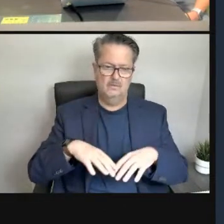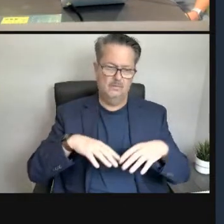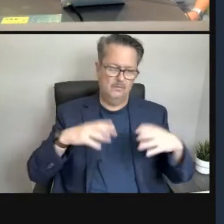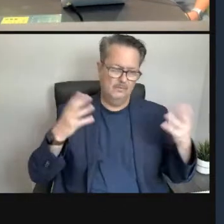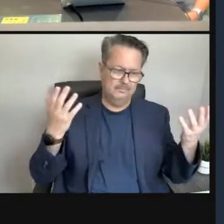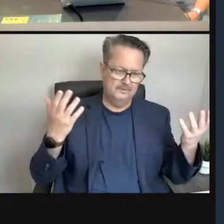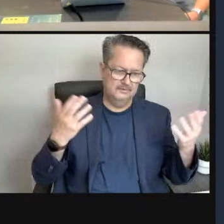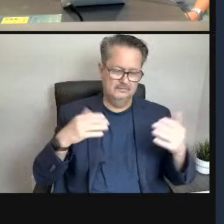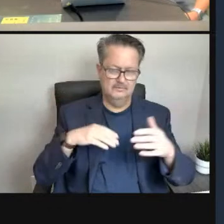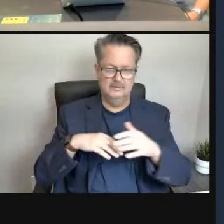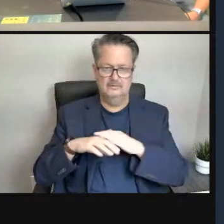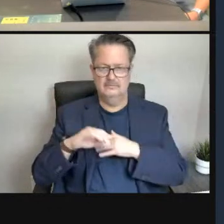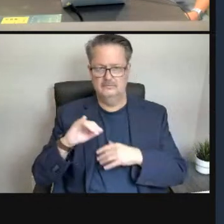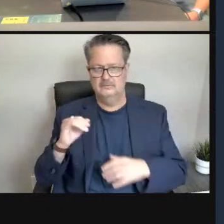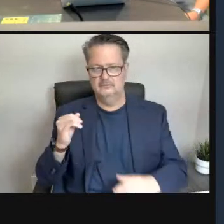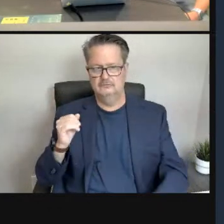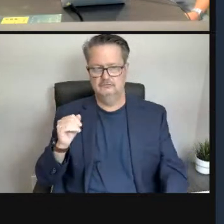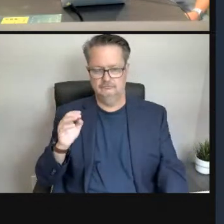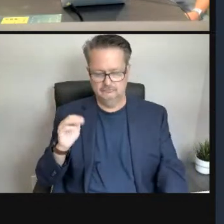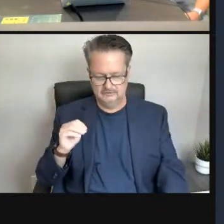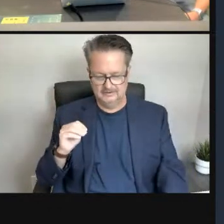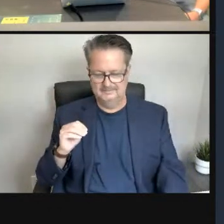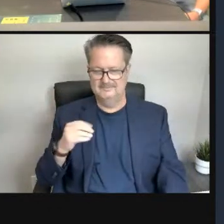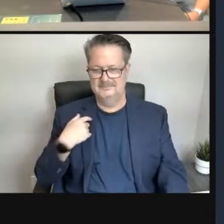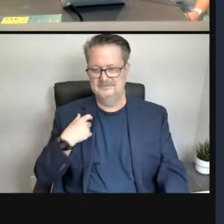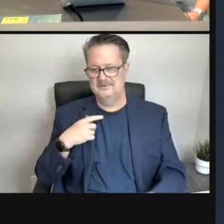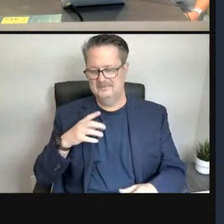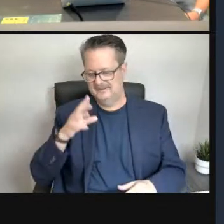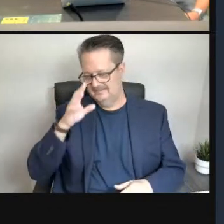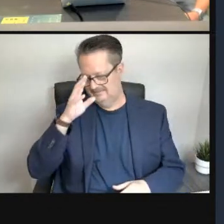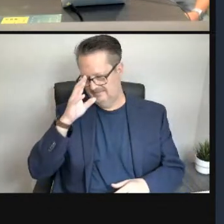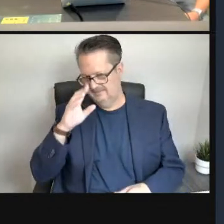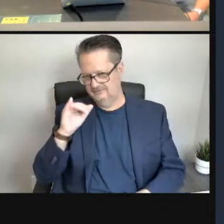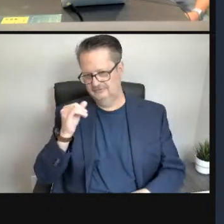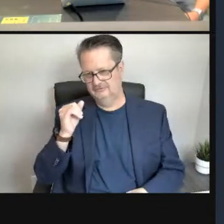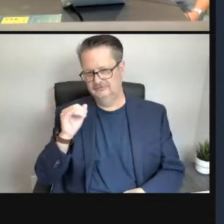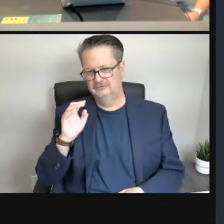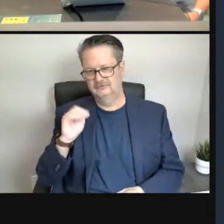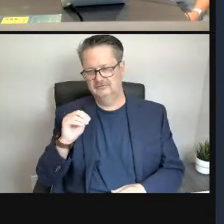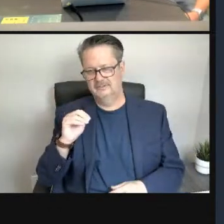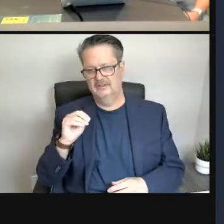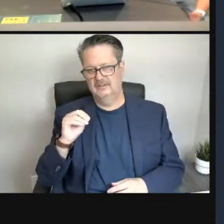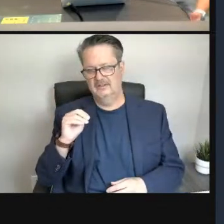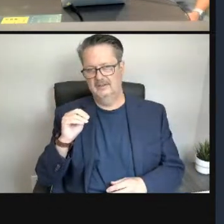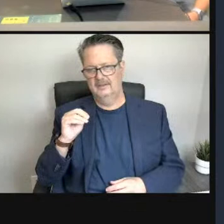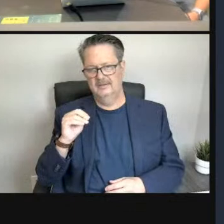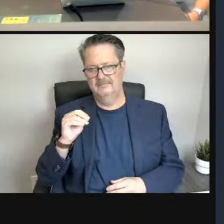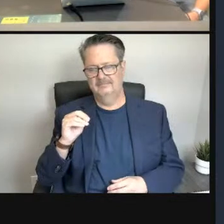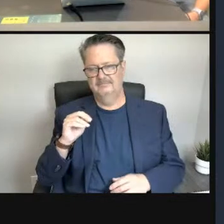access the Jam Challenge. So we created a Jam Challenge for you